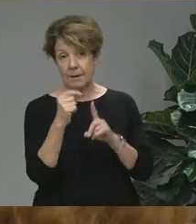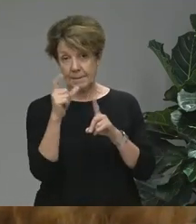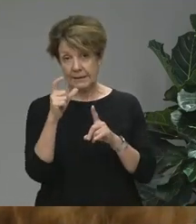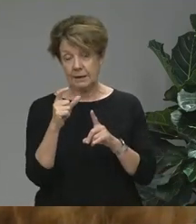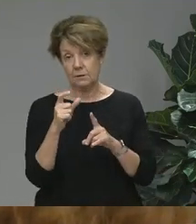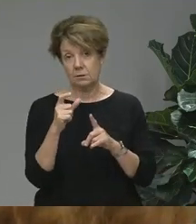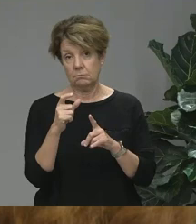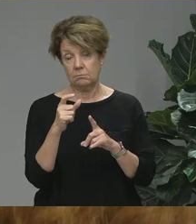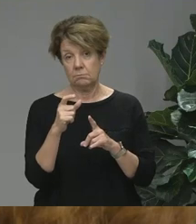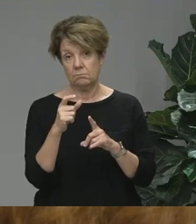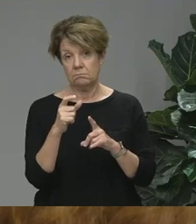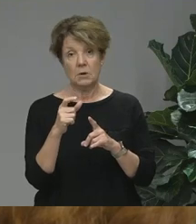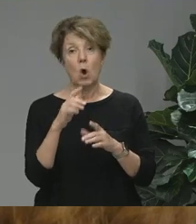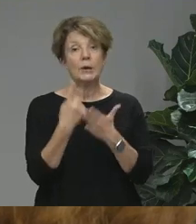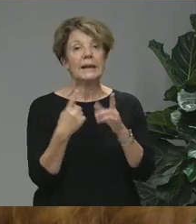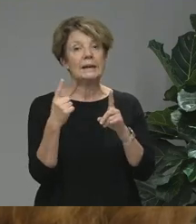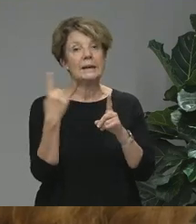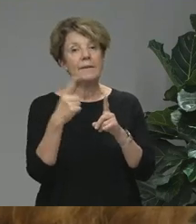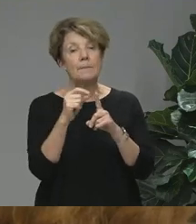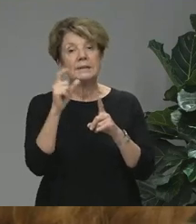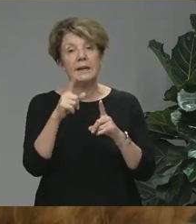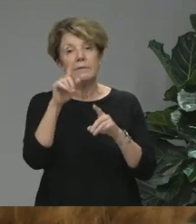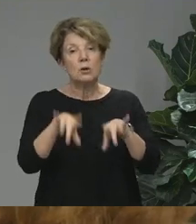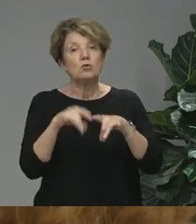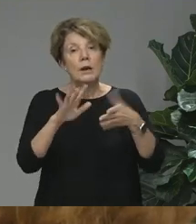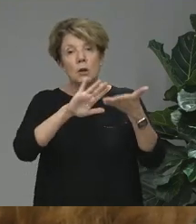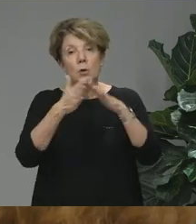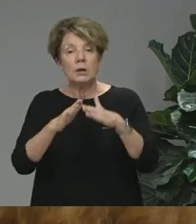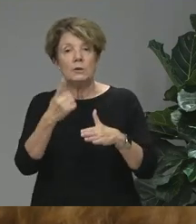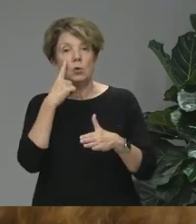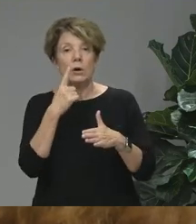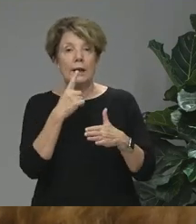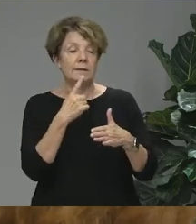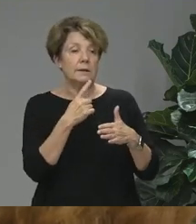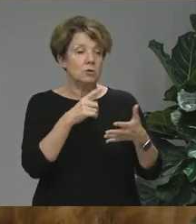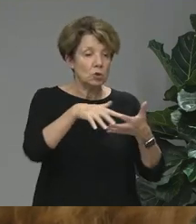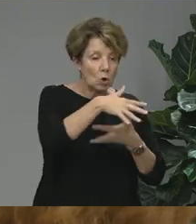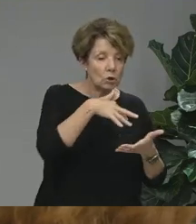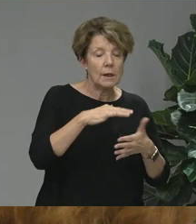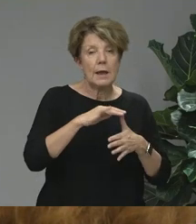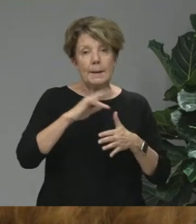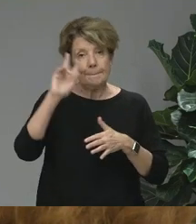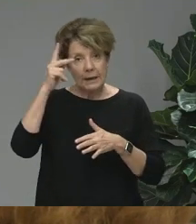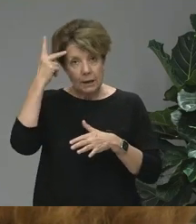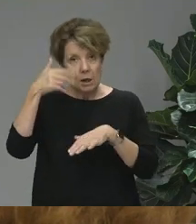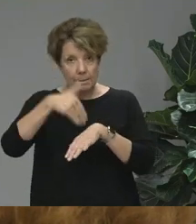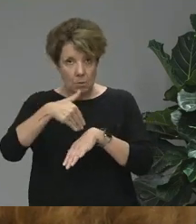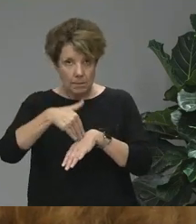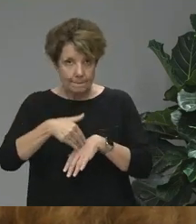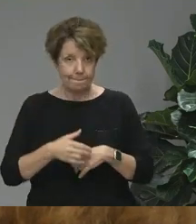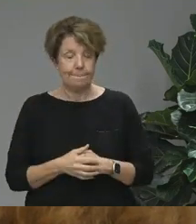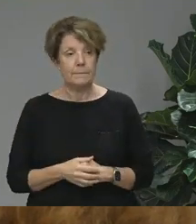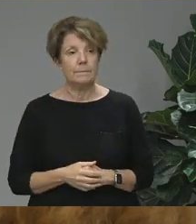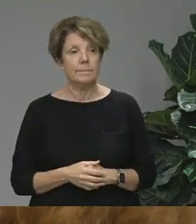these issues as a problem, as a social and political problem. And that